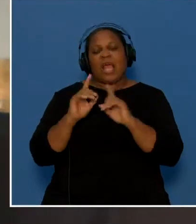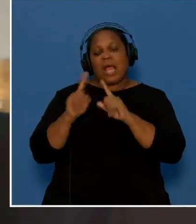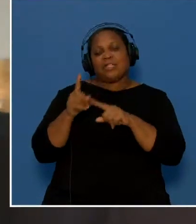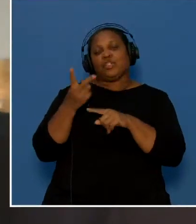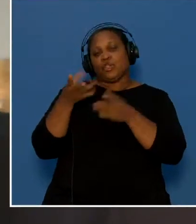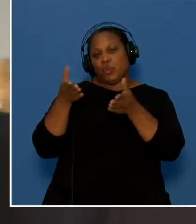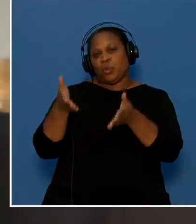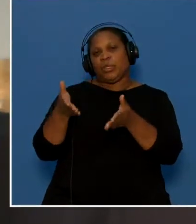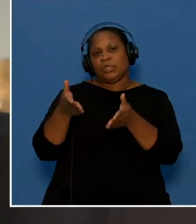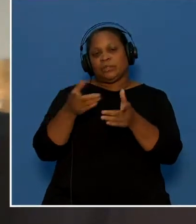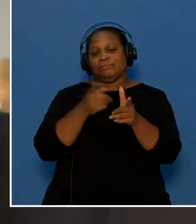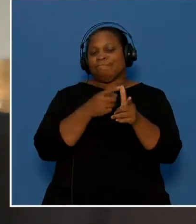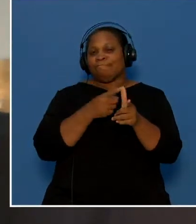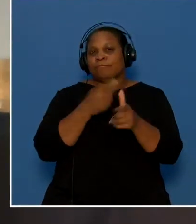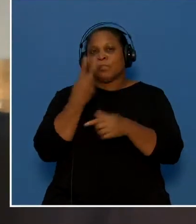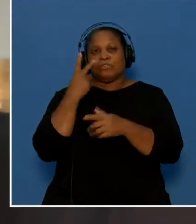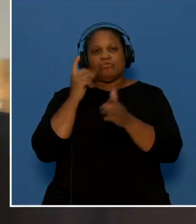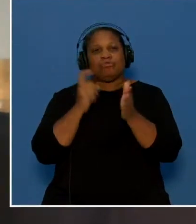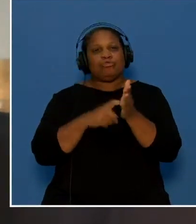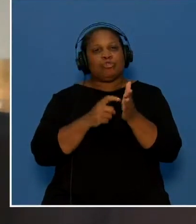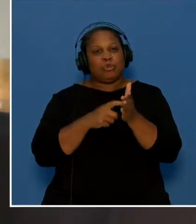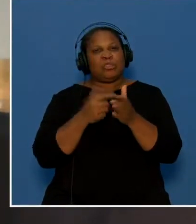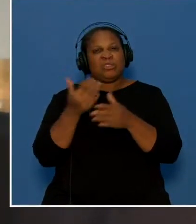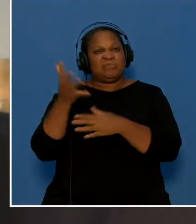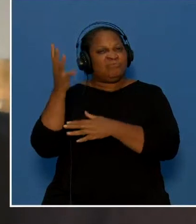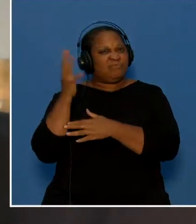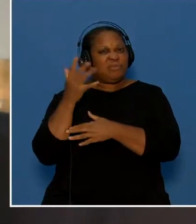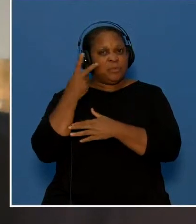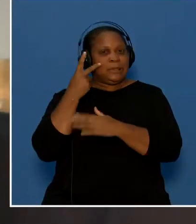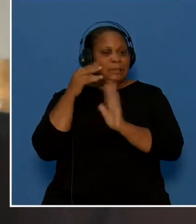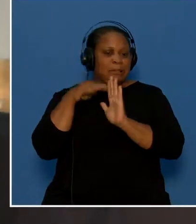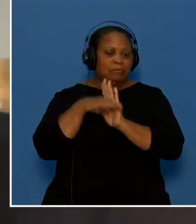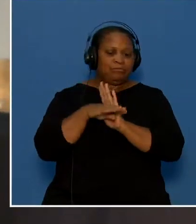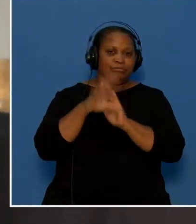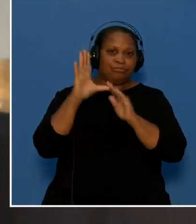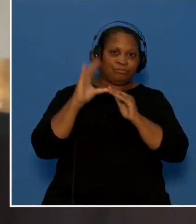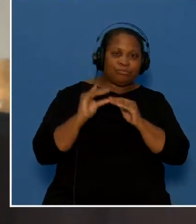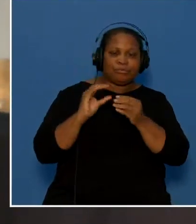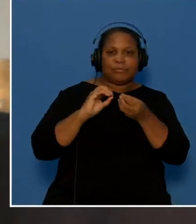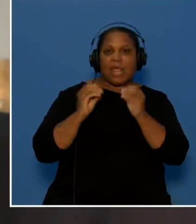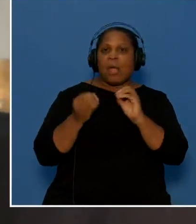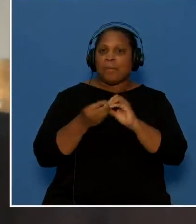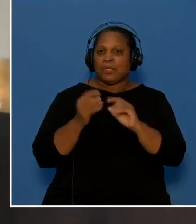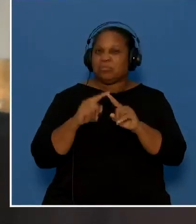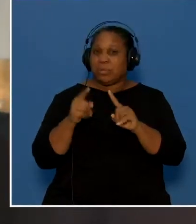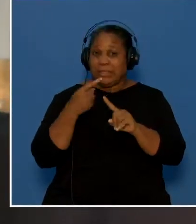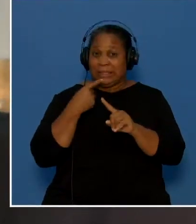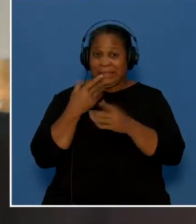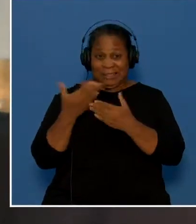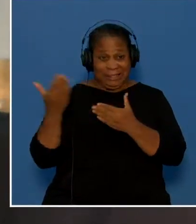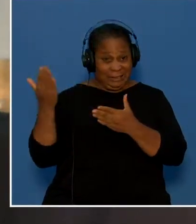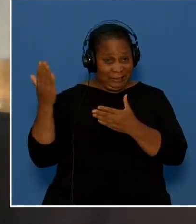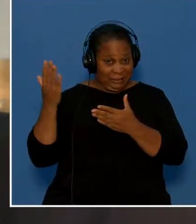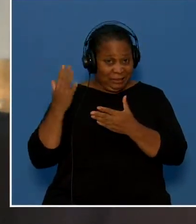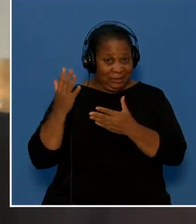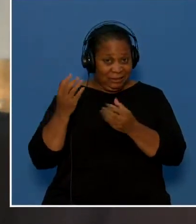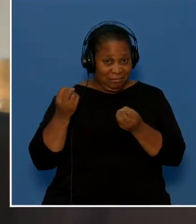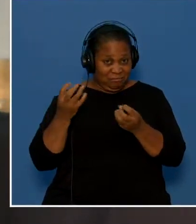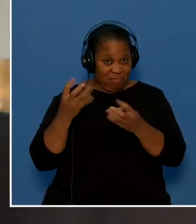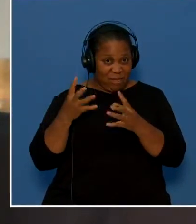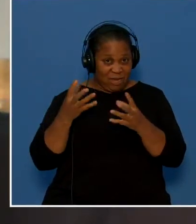ways. One, you would have noticed in the last couple of days we have seen a reduction in our numbers. However, as I said previously, many of the